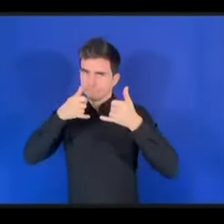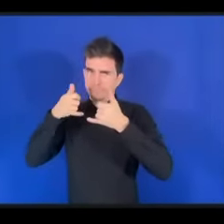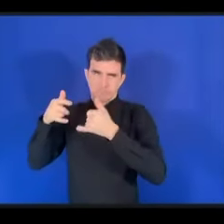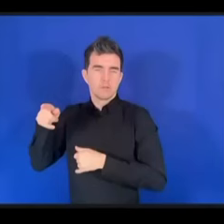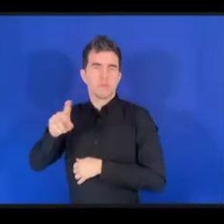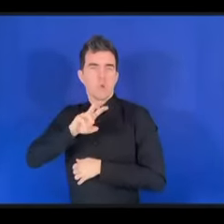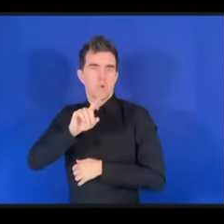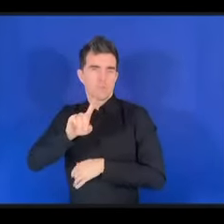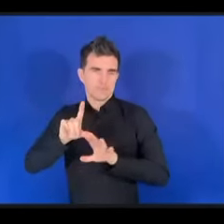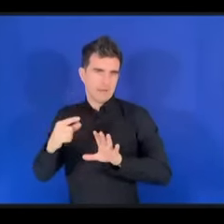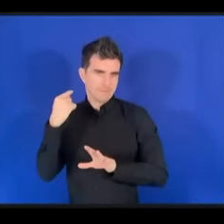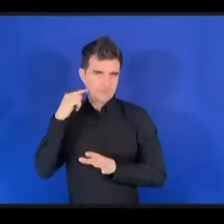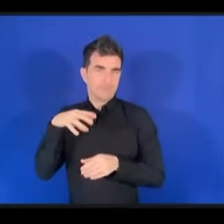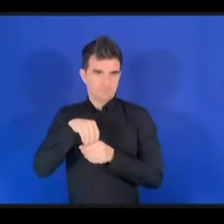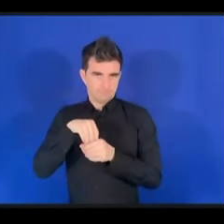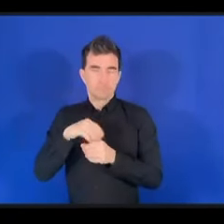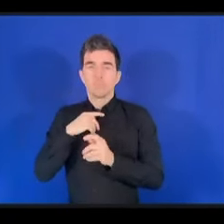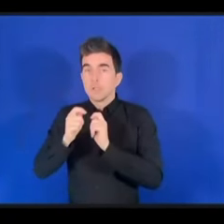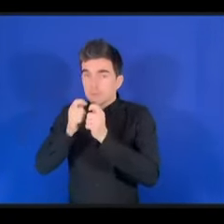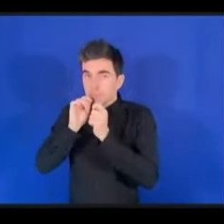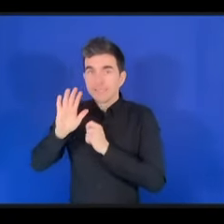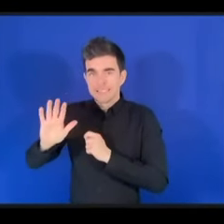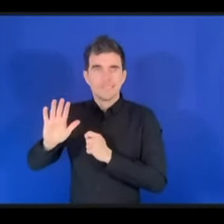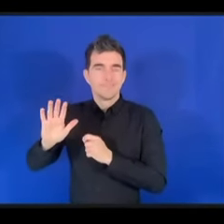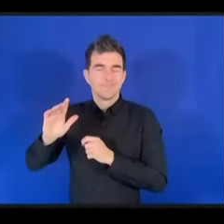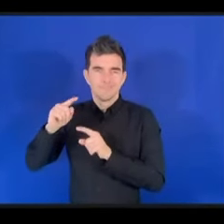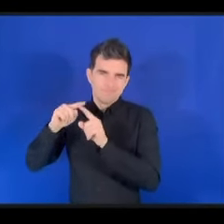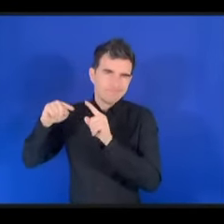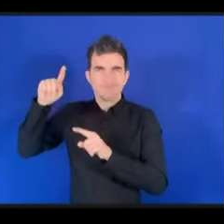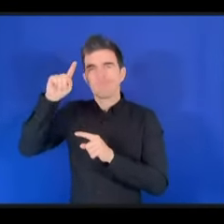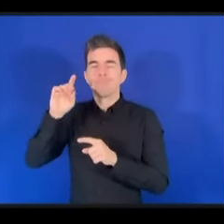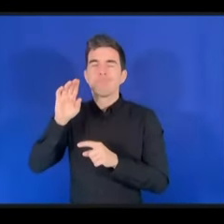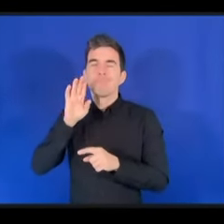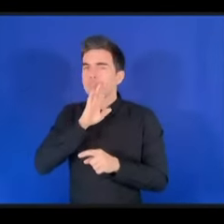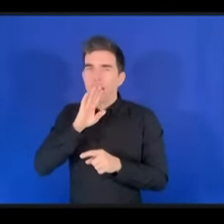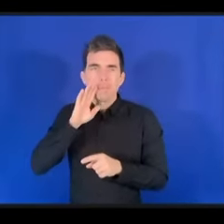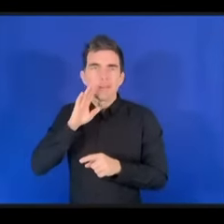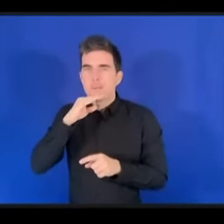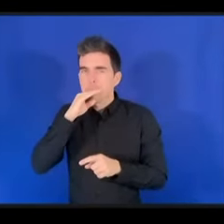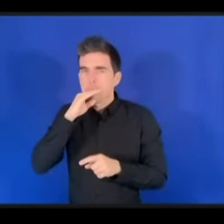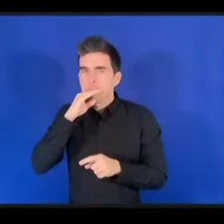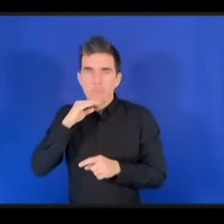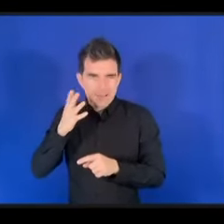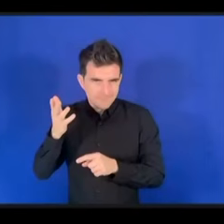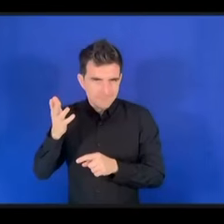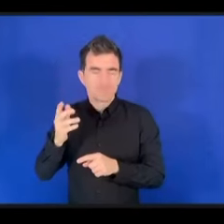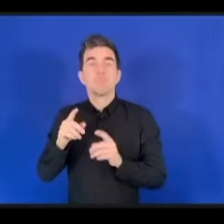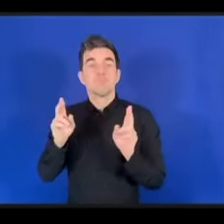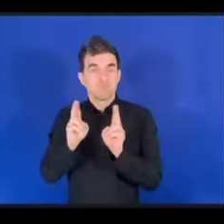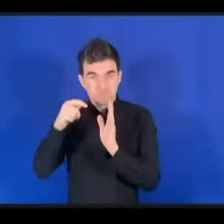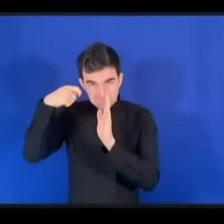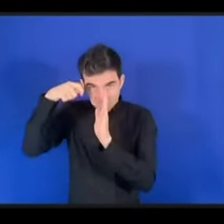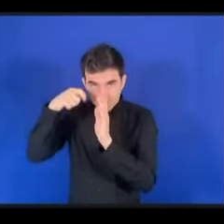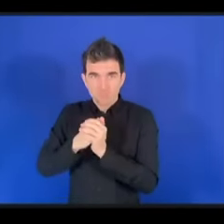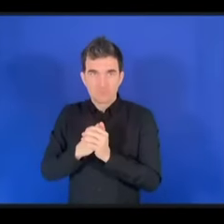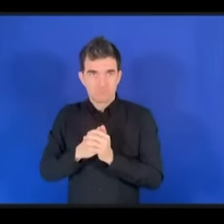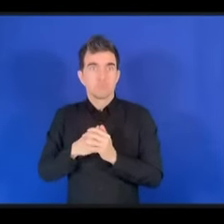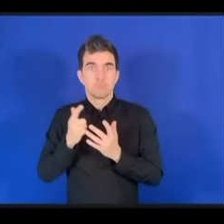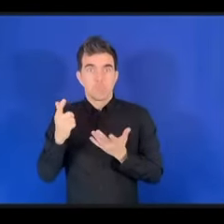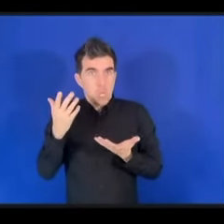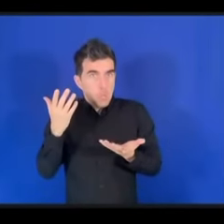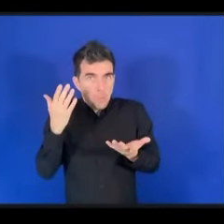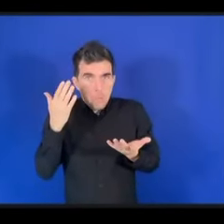doing, but realized it was something serious when he started to travel the world and started rubbing shoulders with the likes of